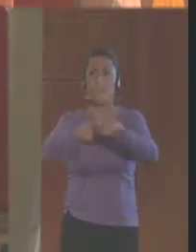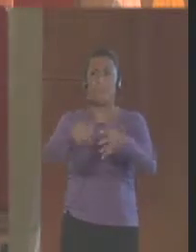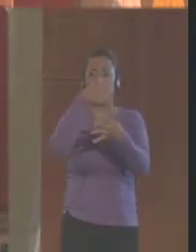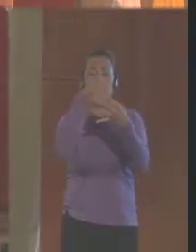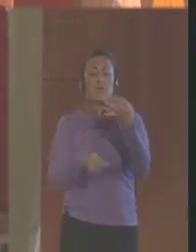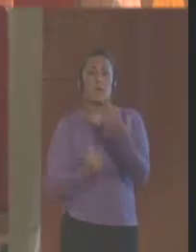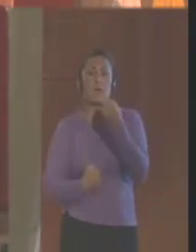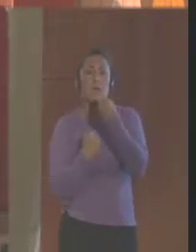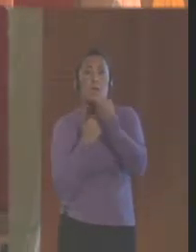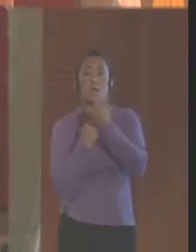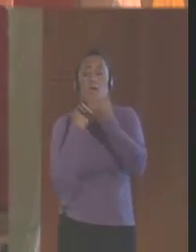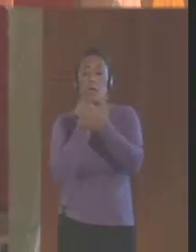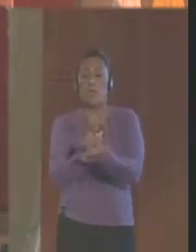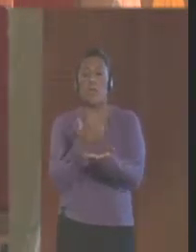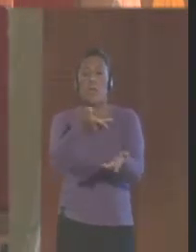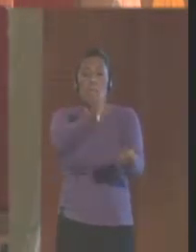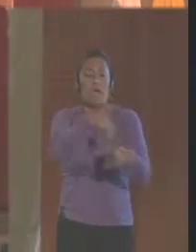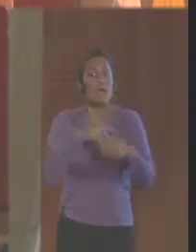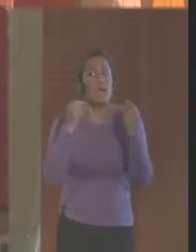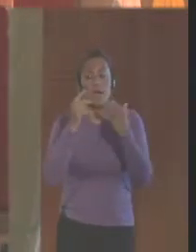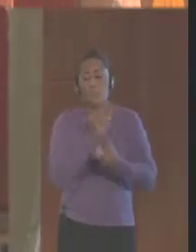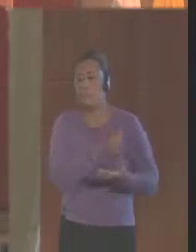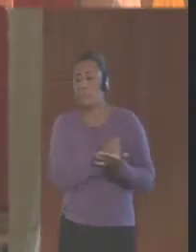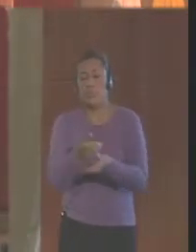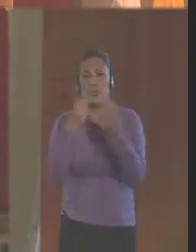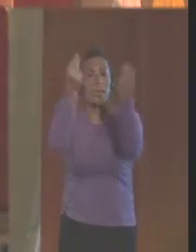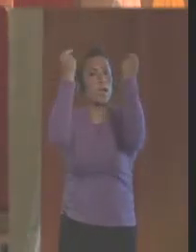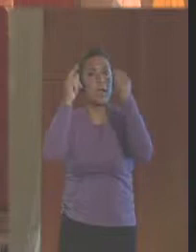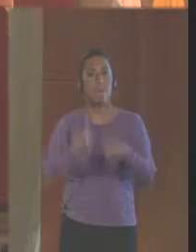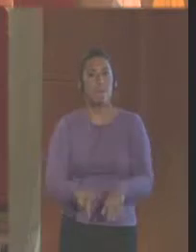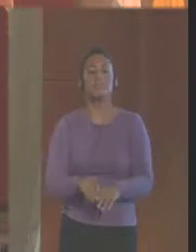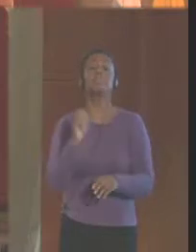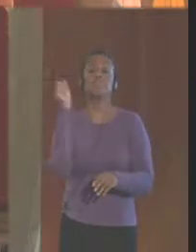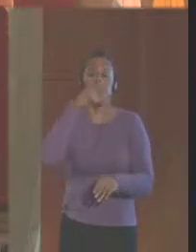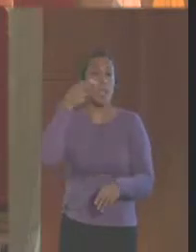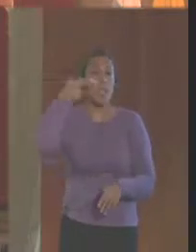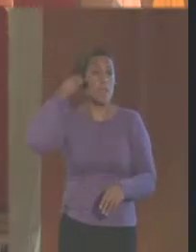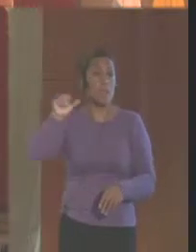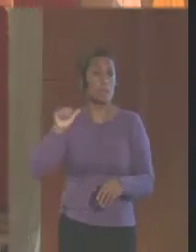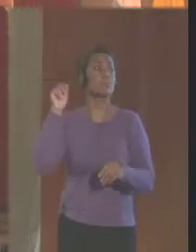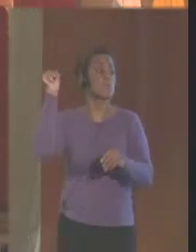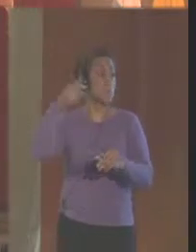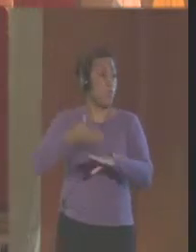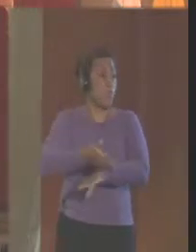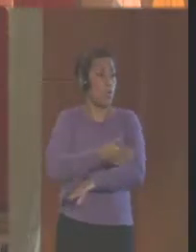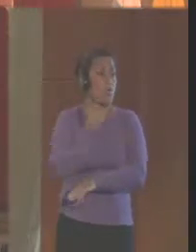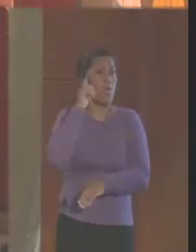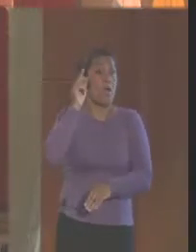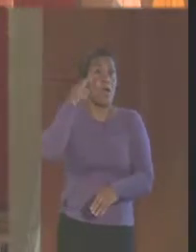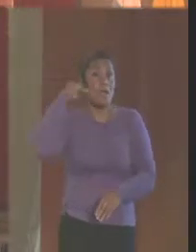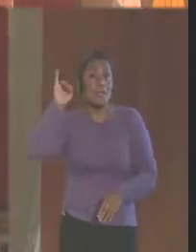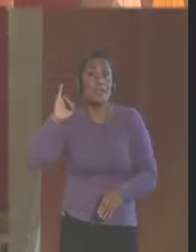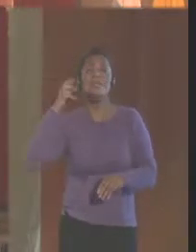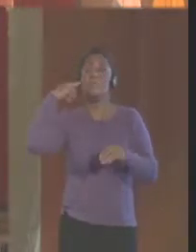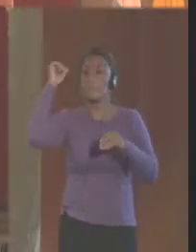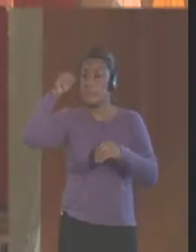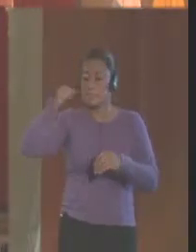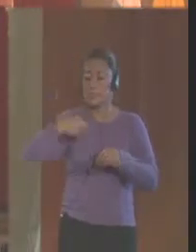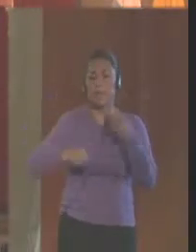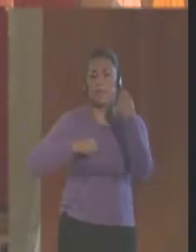in Haiti, and Haiti was the beneficiary of US $7.75 million